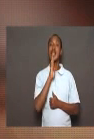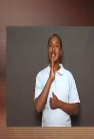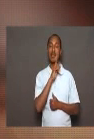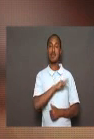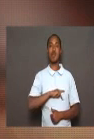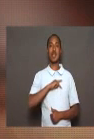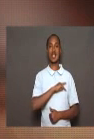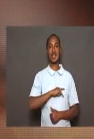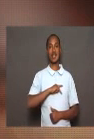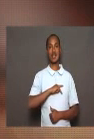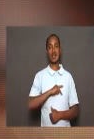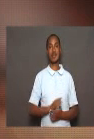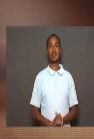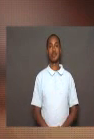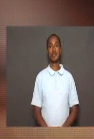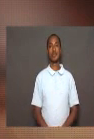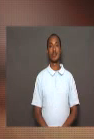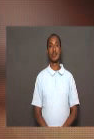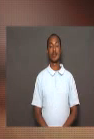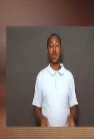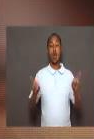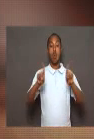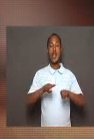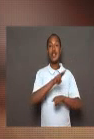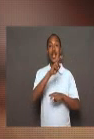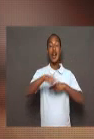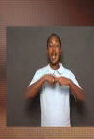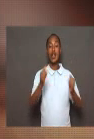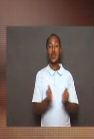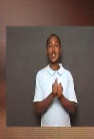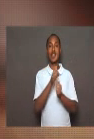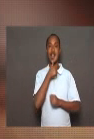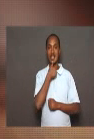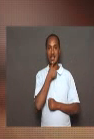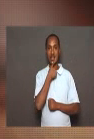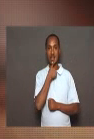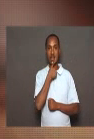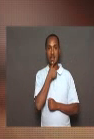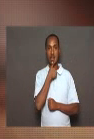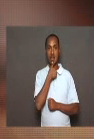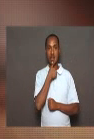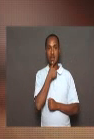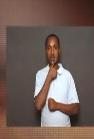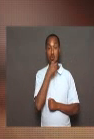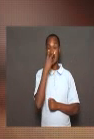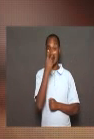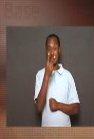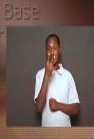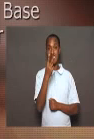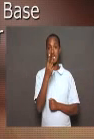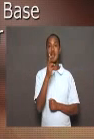basic properties. When they react with acids, they behave like